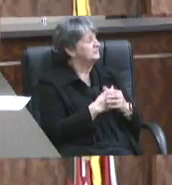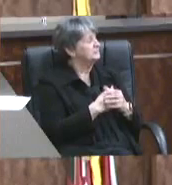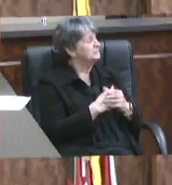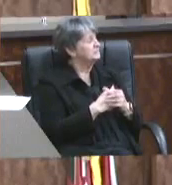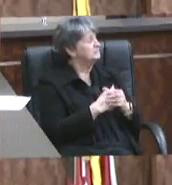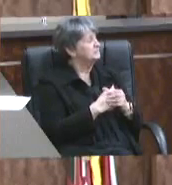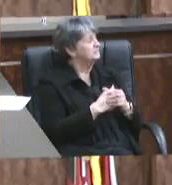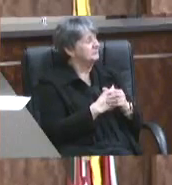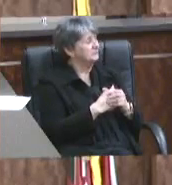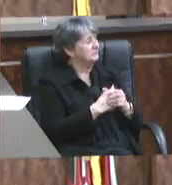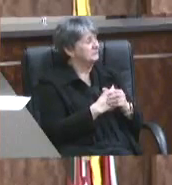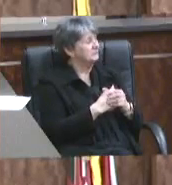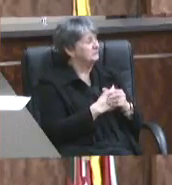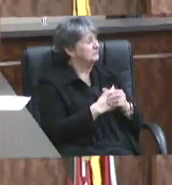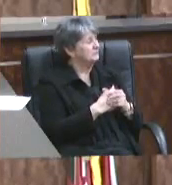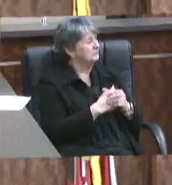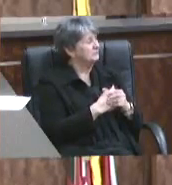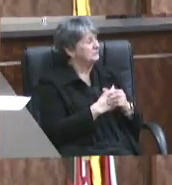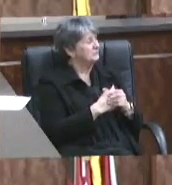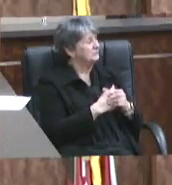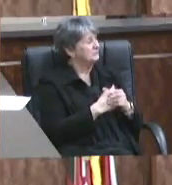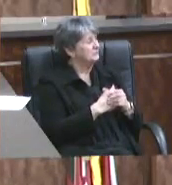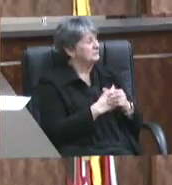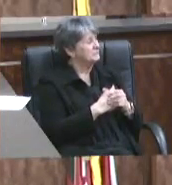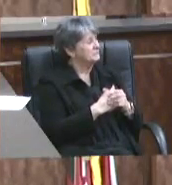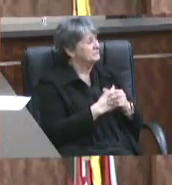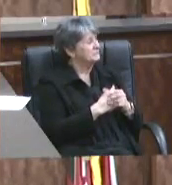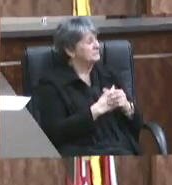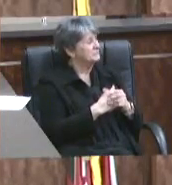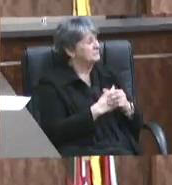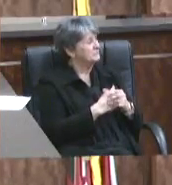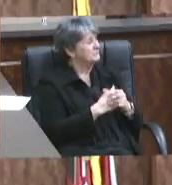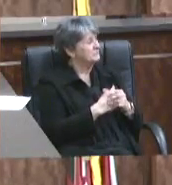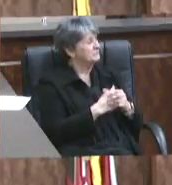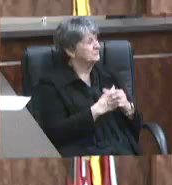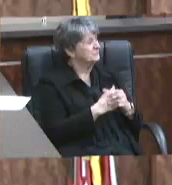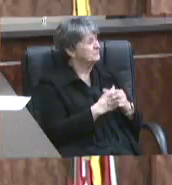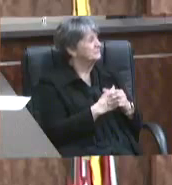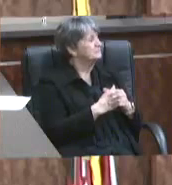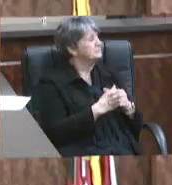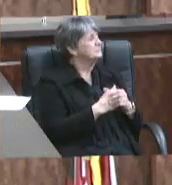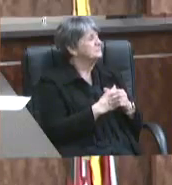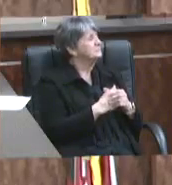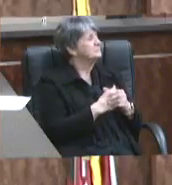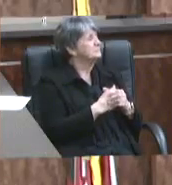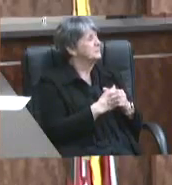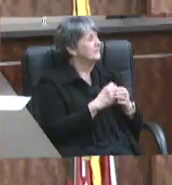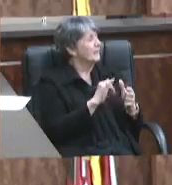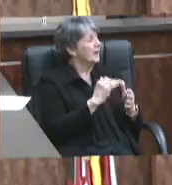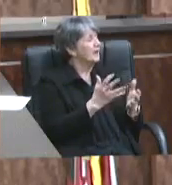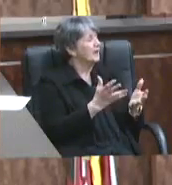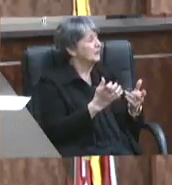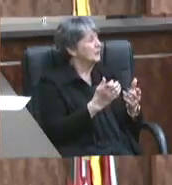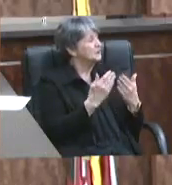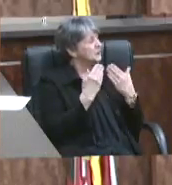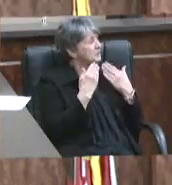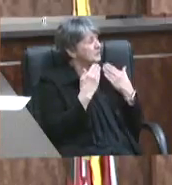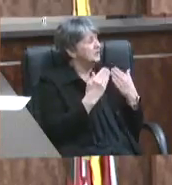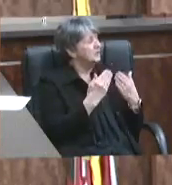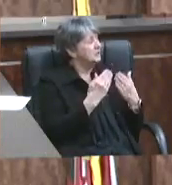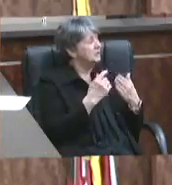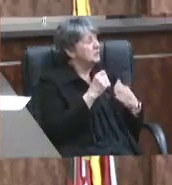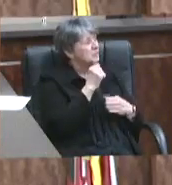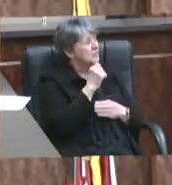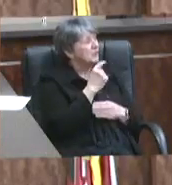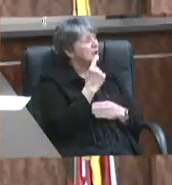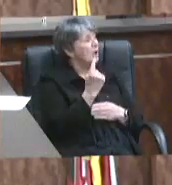Chief, I'll ask each council member who want to come up and make some comment, but I want to thank not